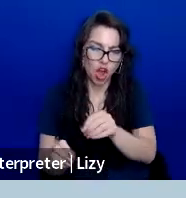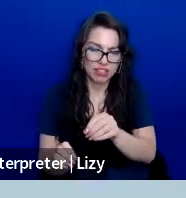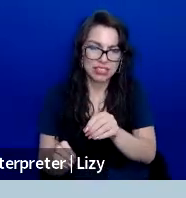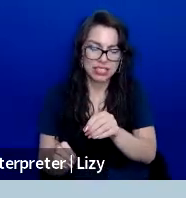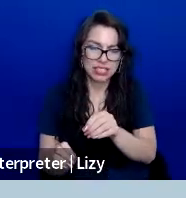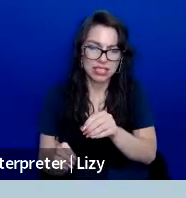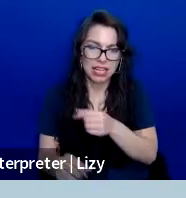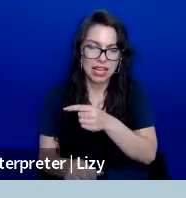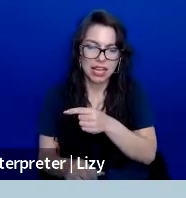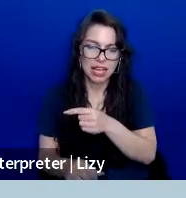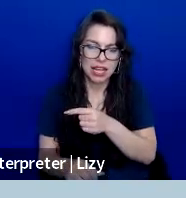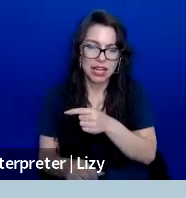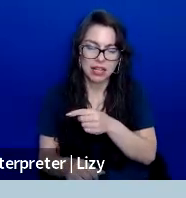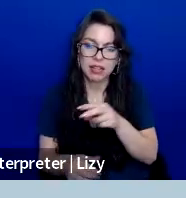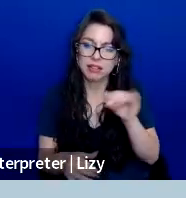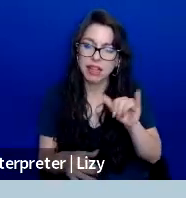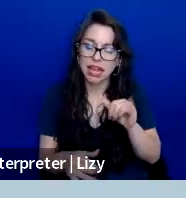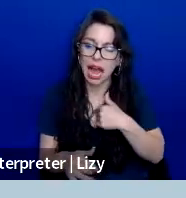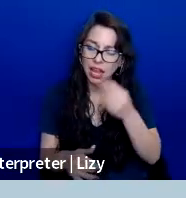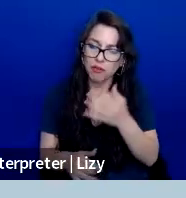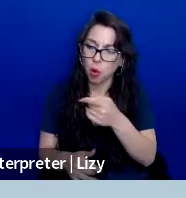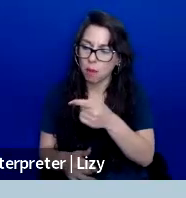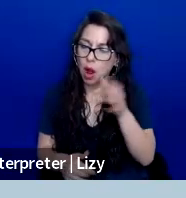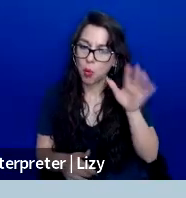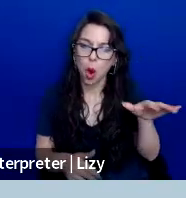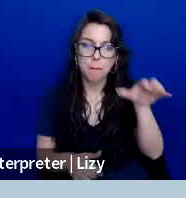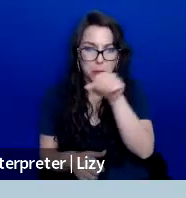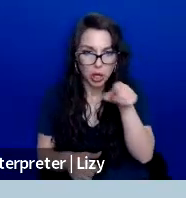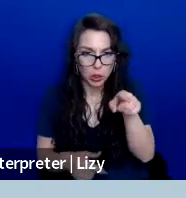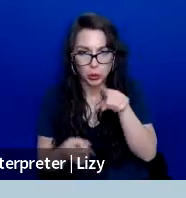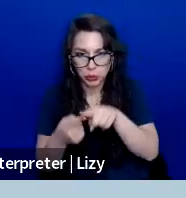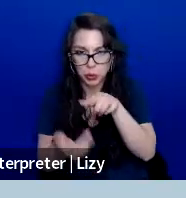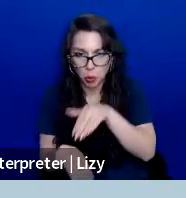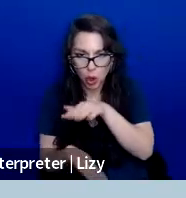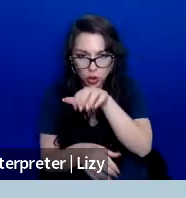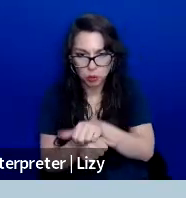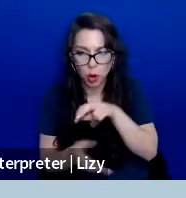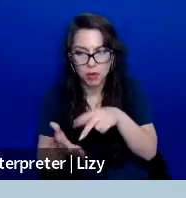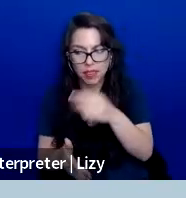for you during that time because I am taking you to a doctor's appointment.